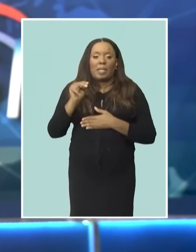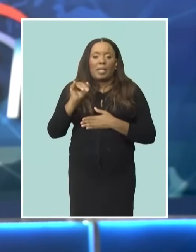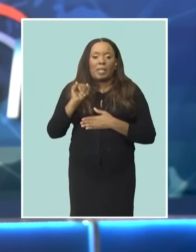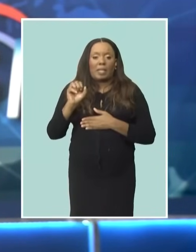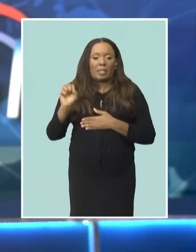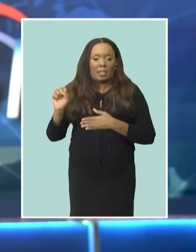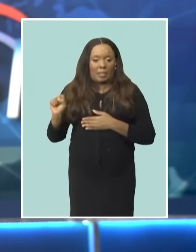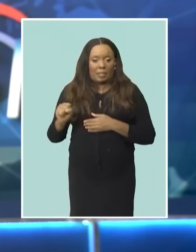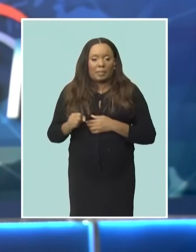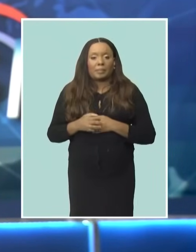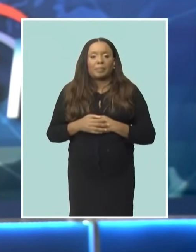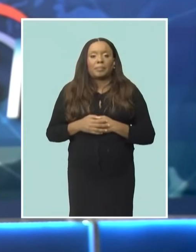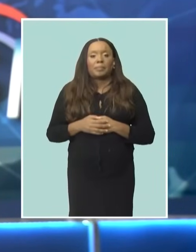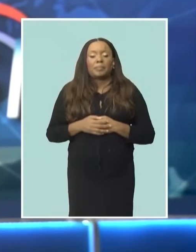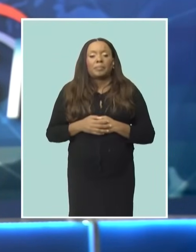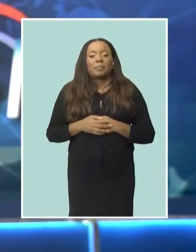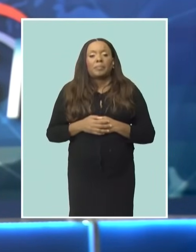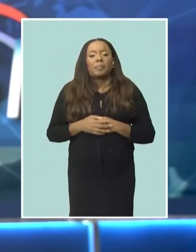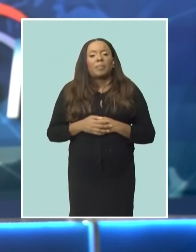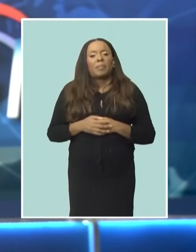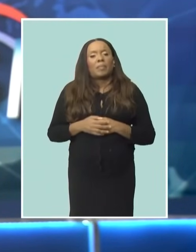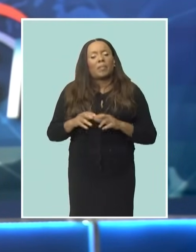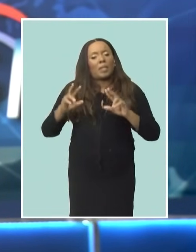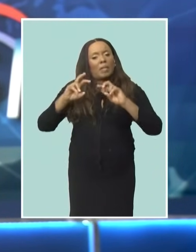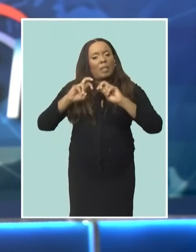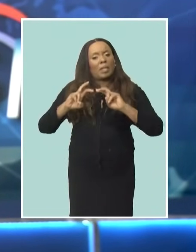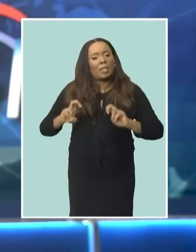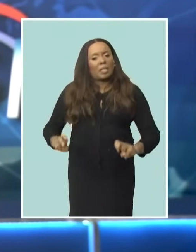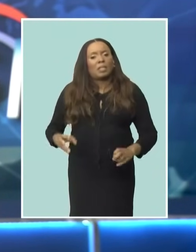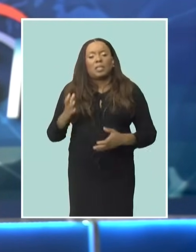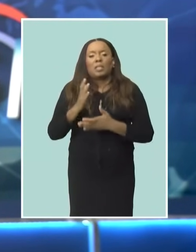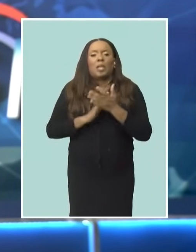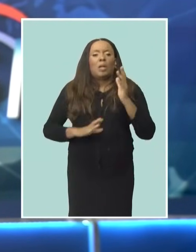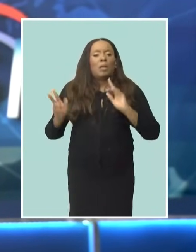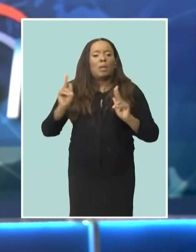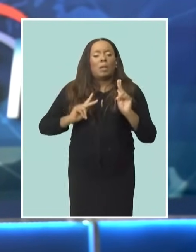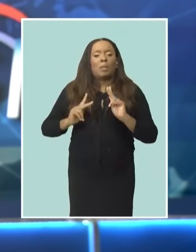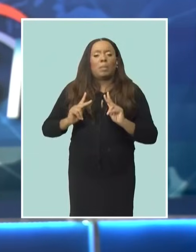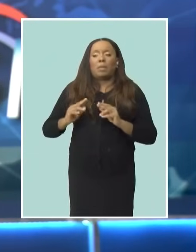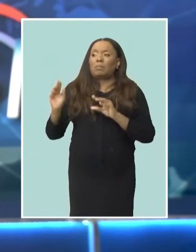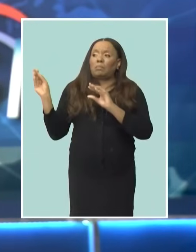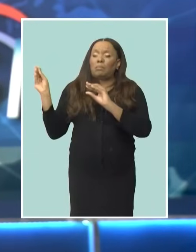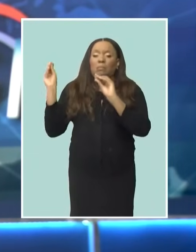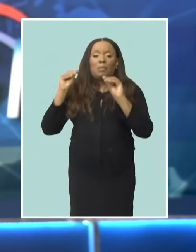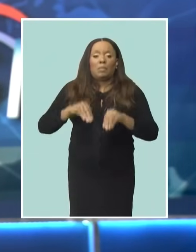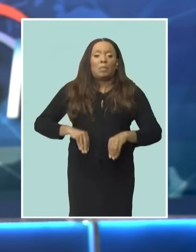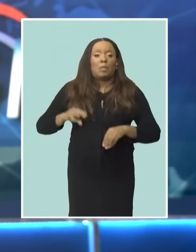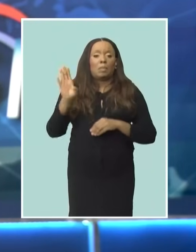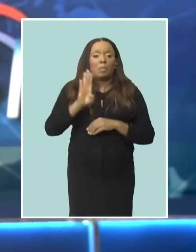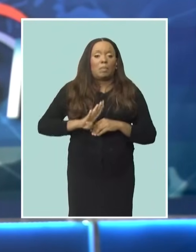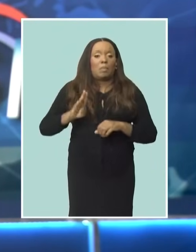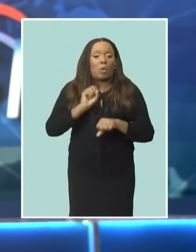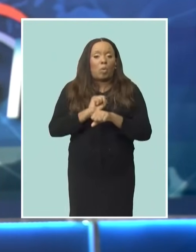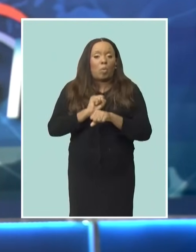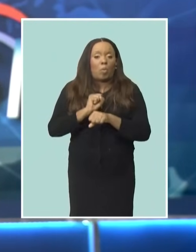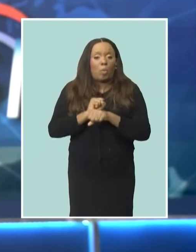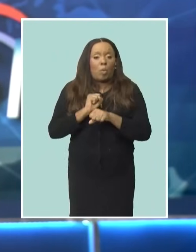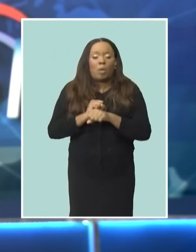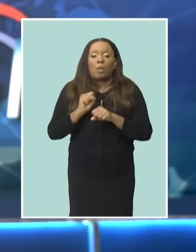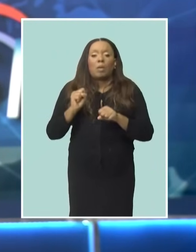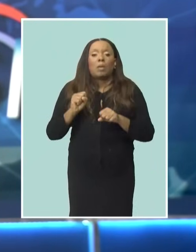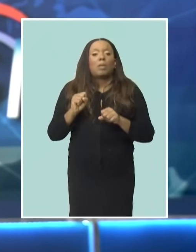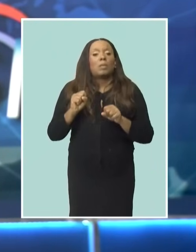Investigations are ongoing in relation to some people coming to the island to work on CARICOM skills certificates but do not